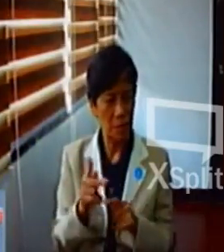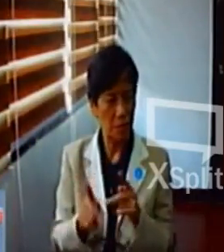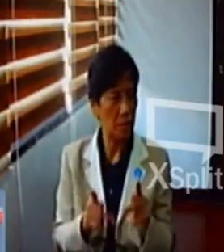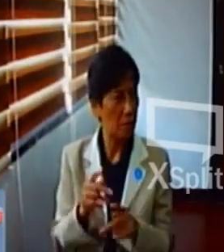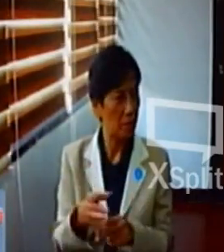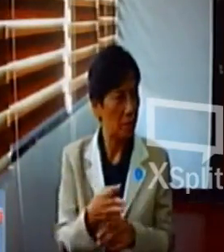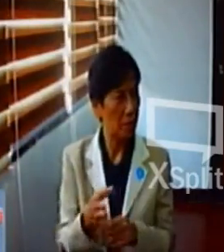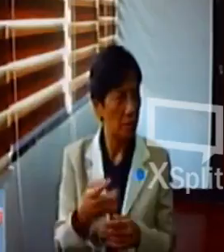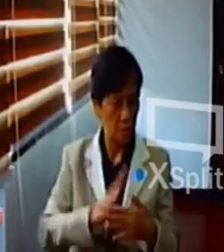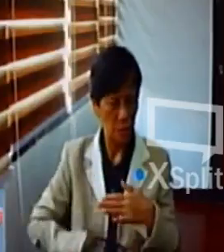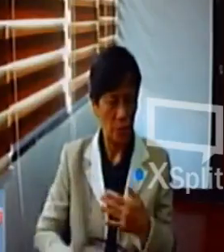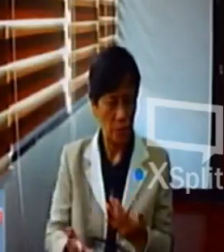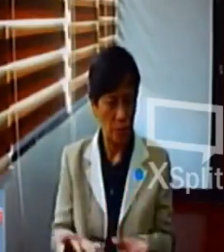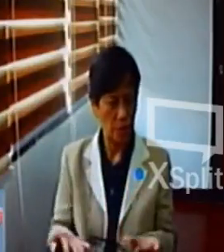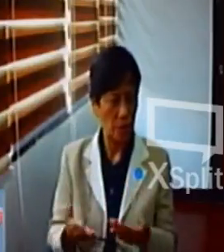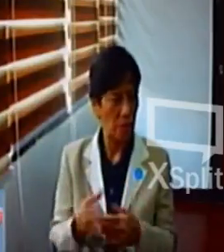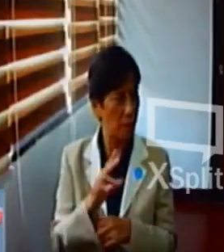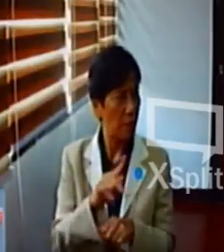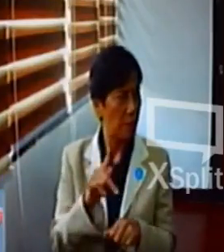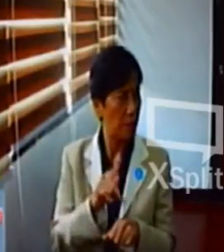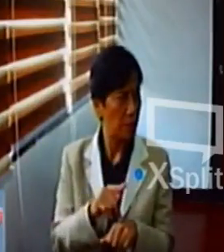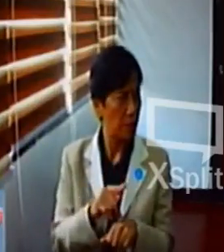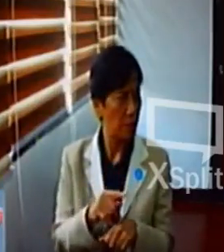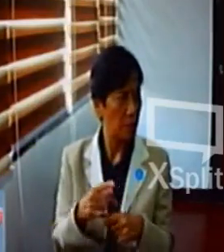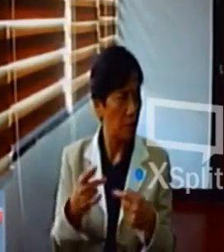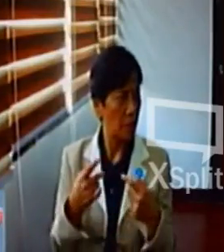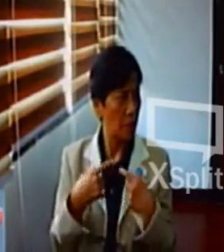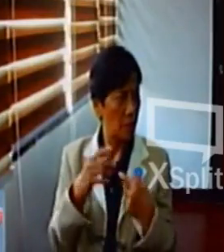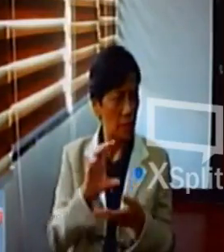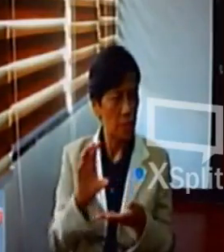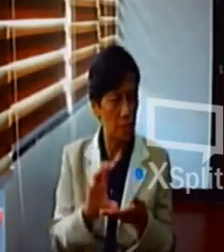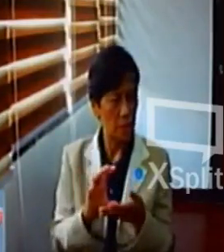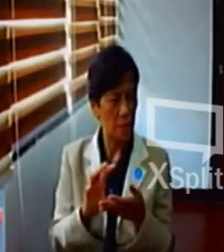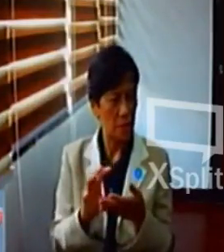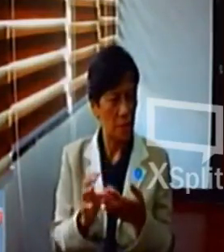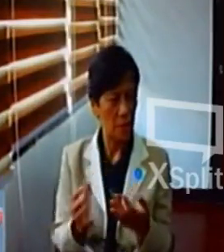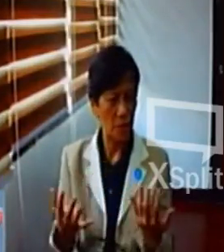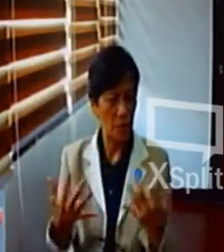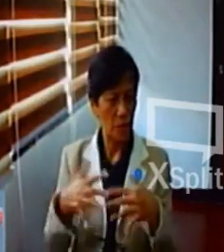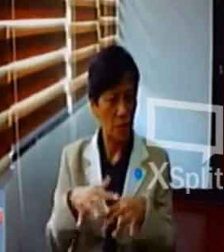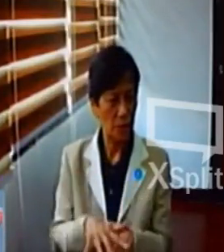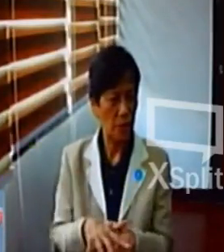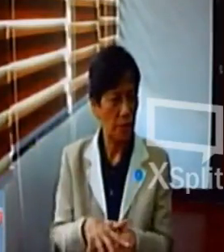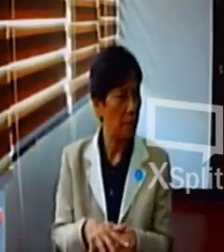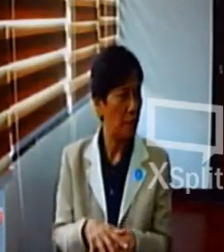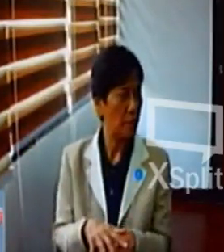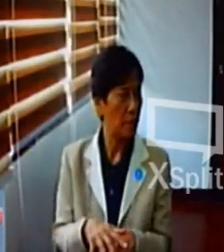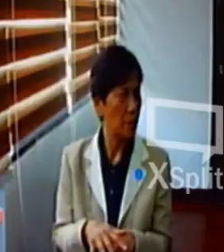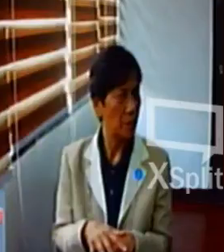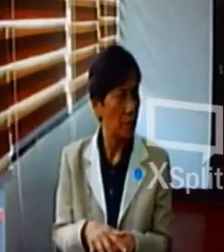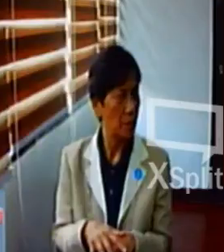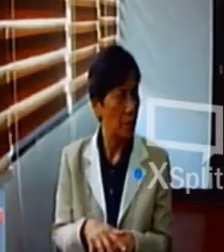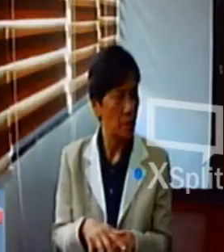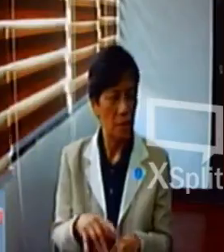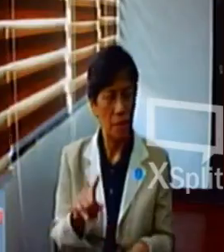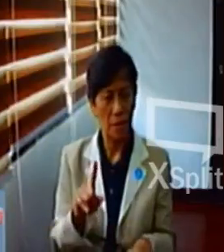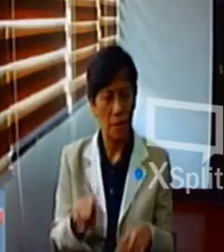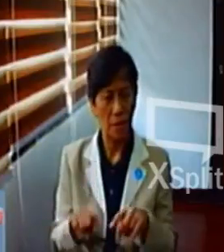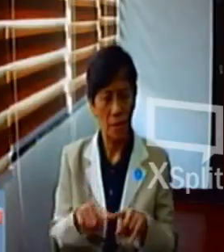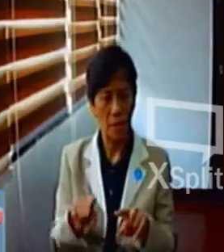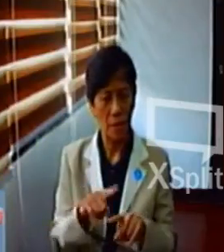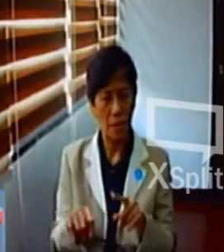in this country. And then there's this theory of center of overlap, meaning species in other areas in